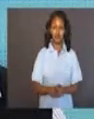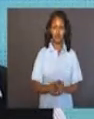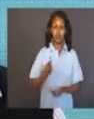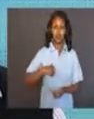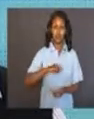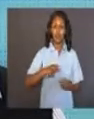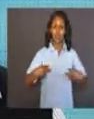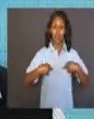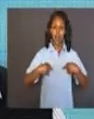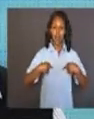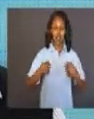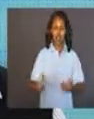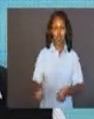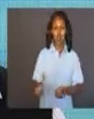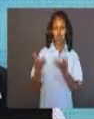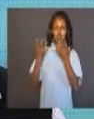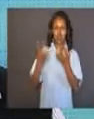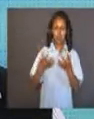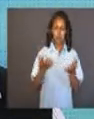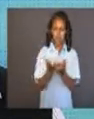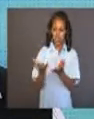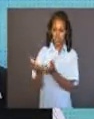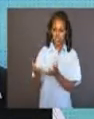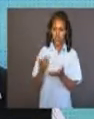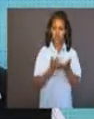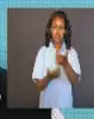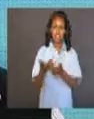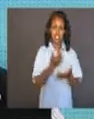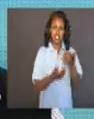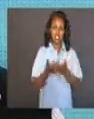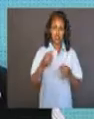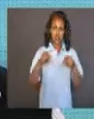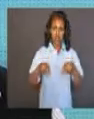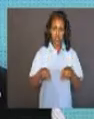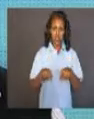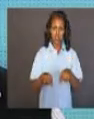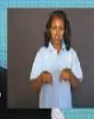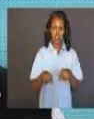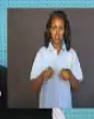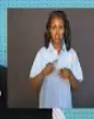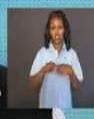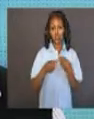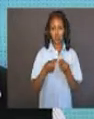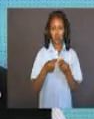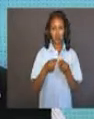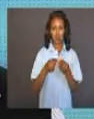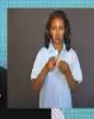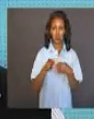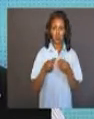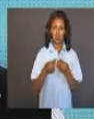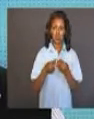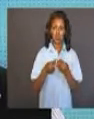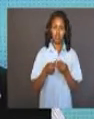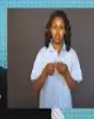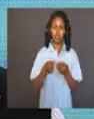We have a lot of material to discuss today, so we should